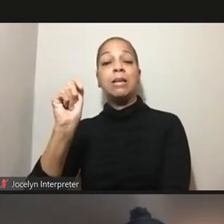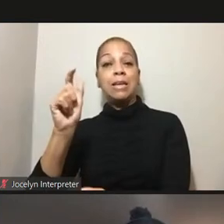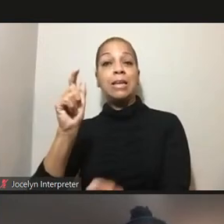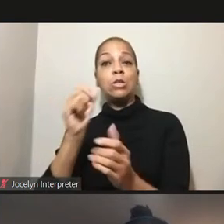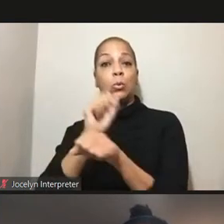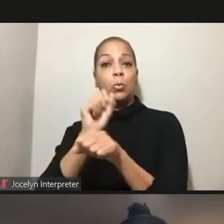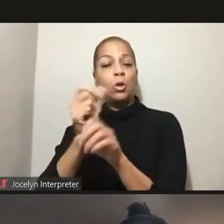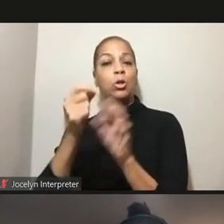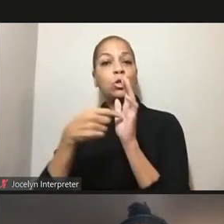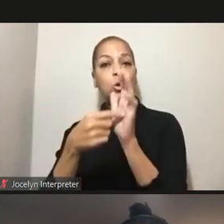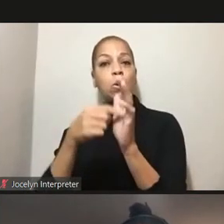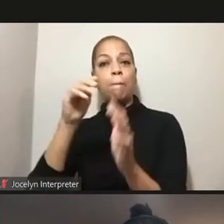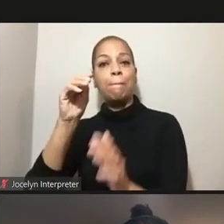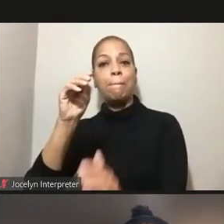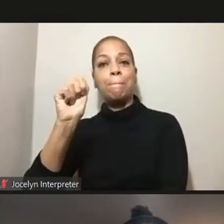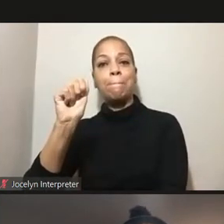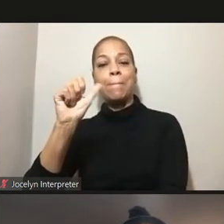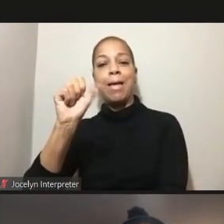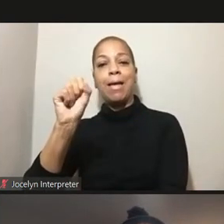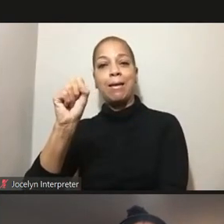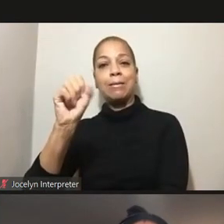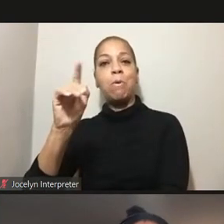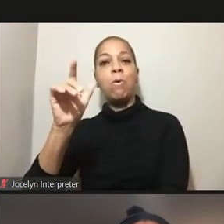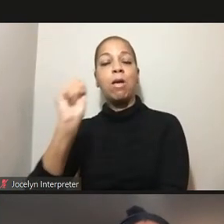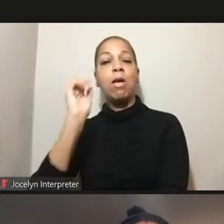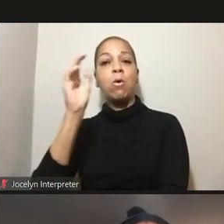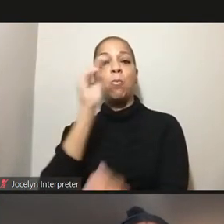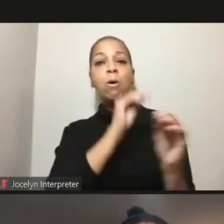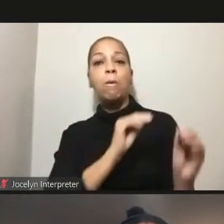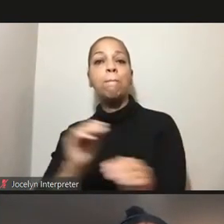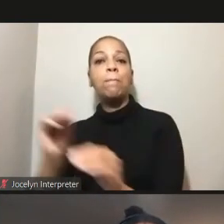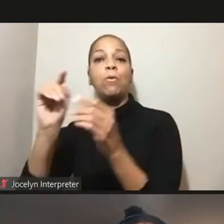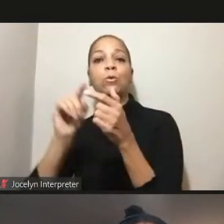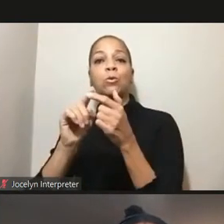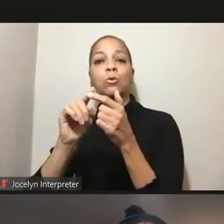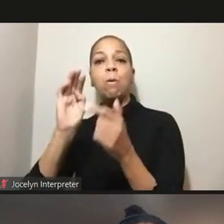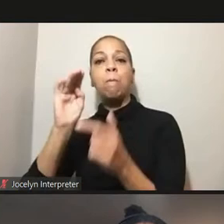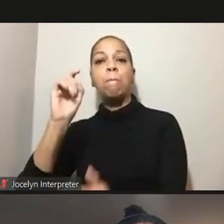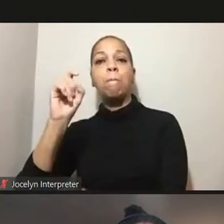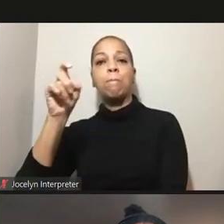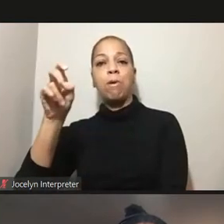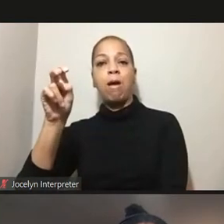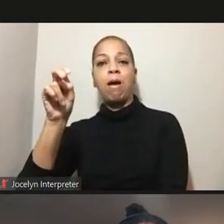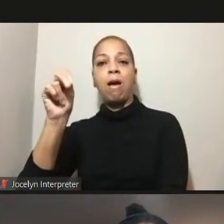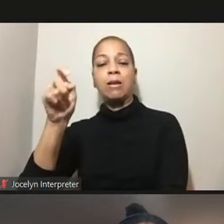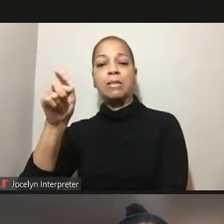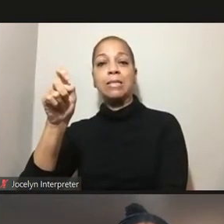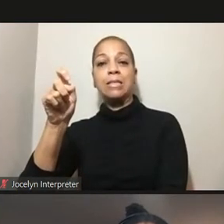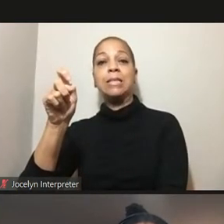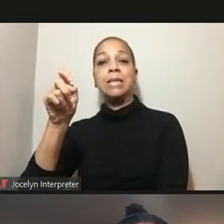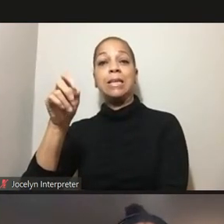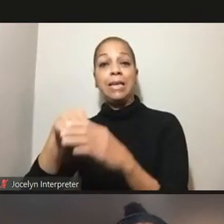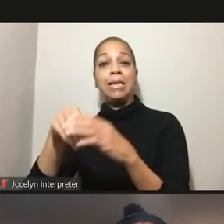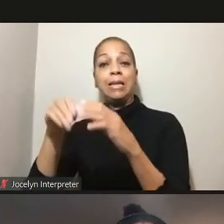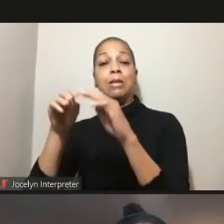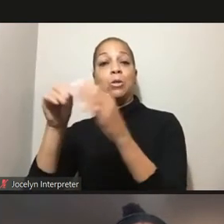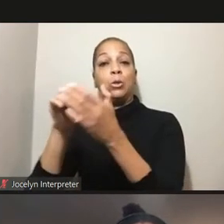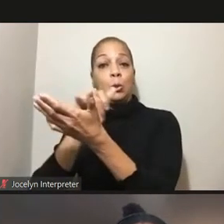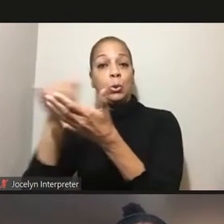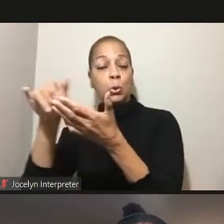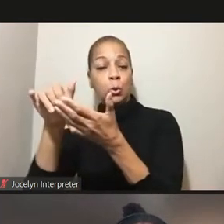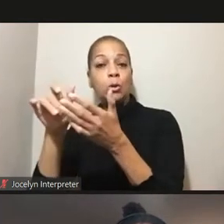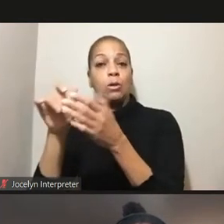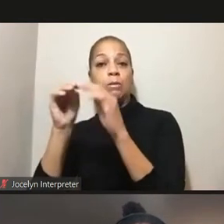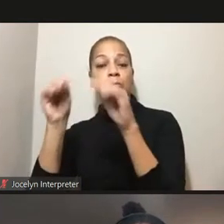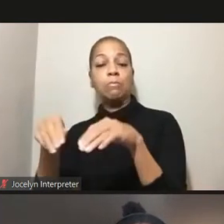Bronx Museum of Art in the next year. Shaun has a history of working with the museum and me, dating back to